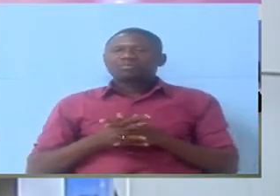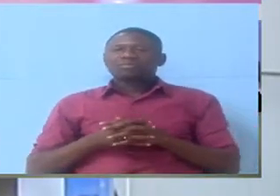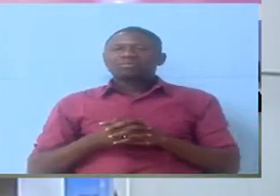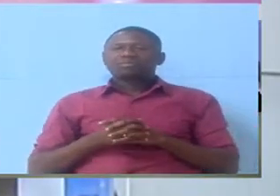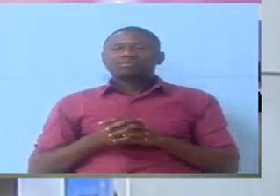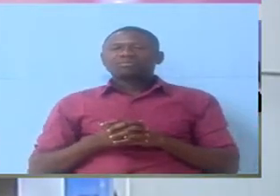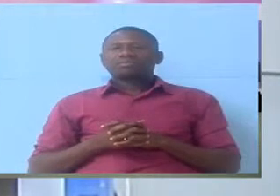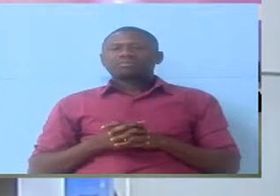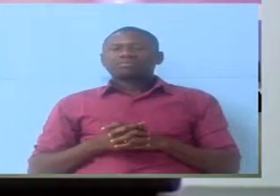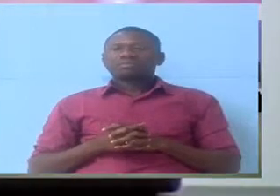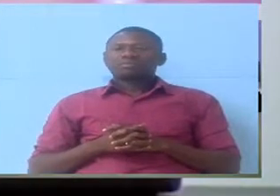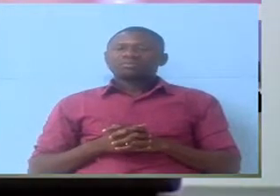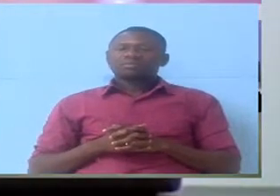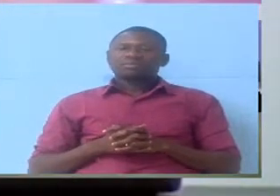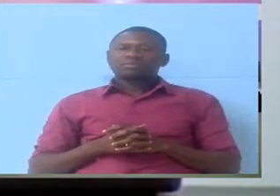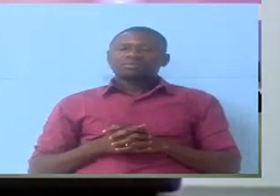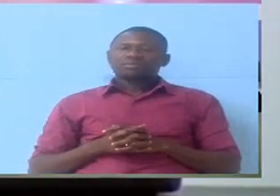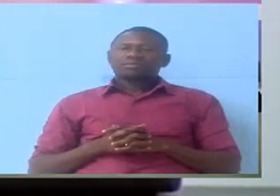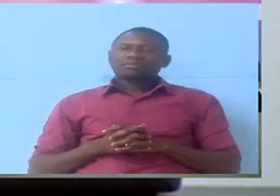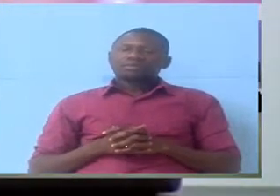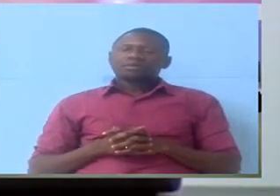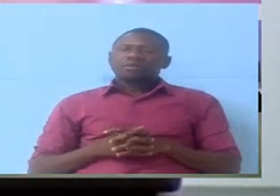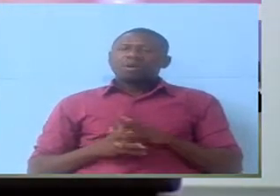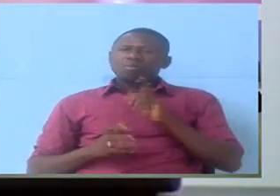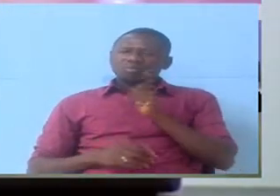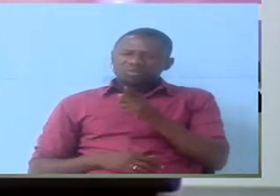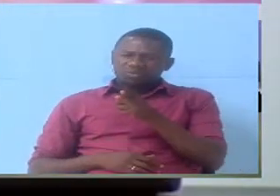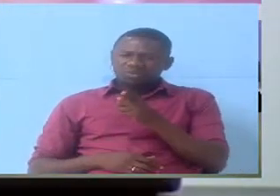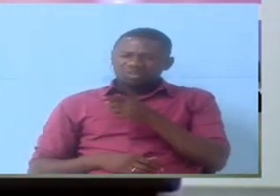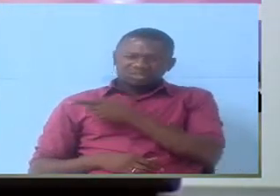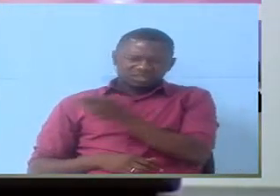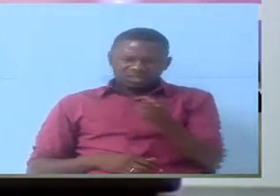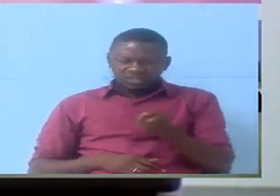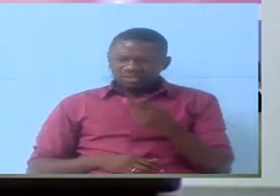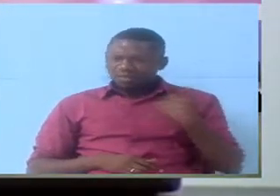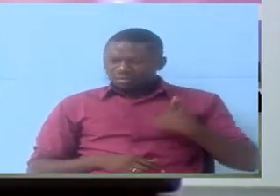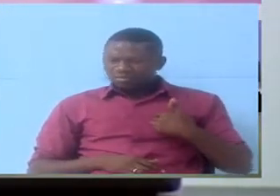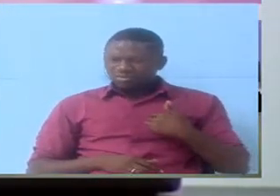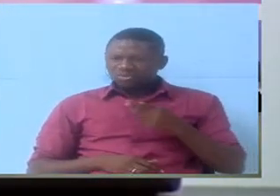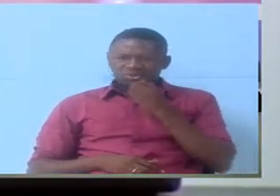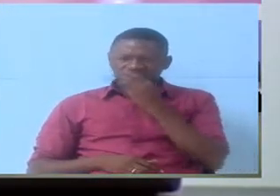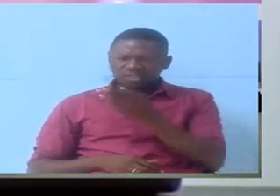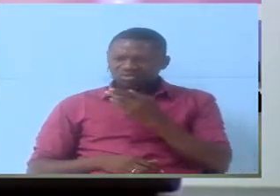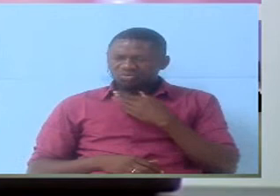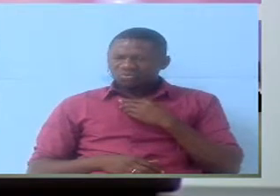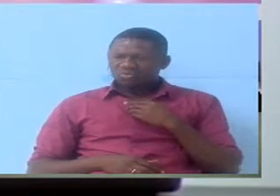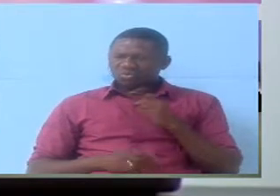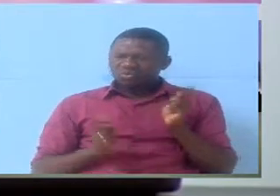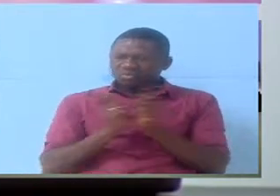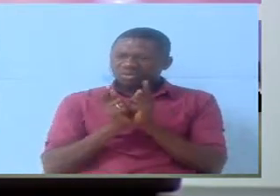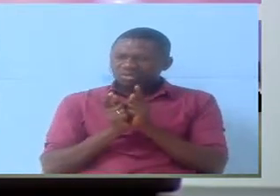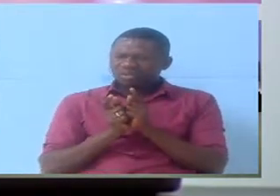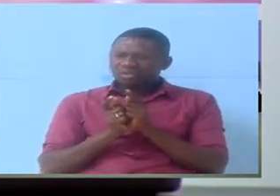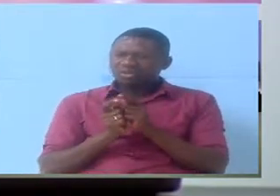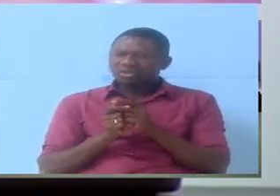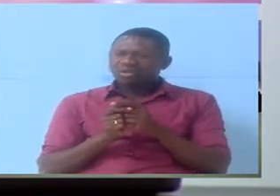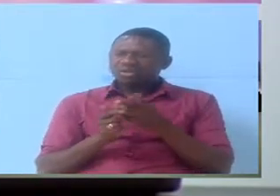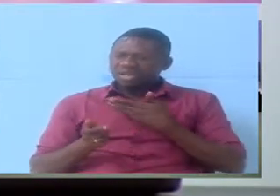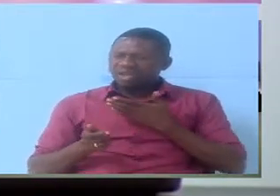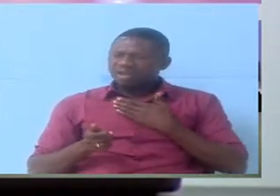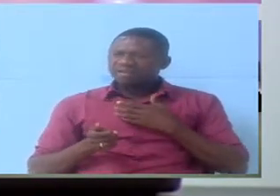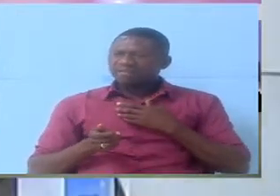But these people, you said you found them only in their undergarments. How did they have pockets?